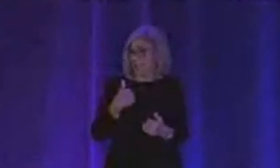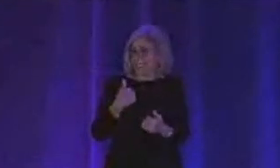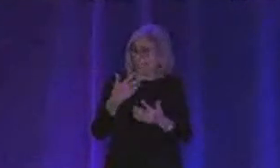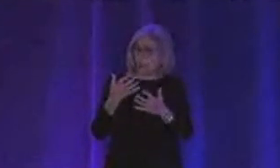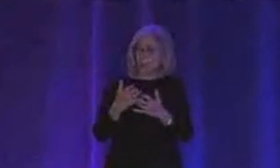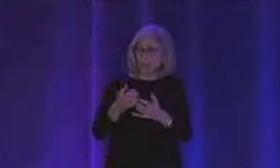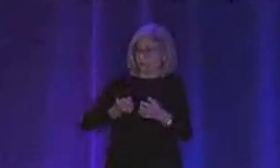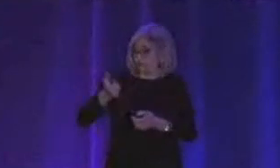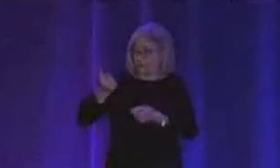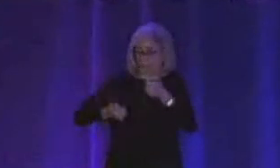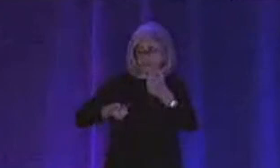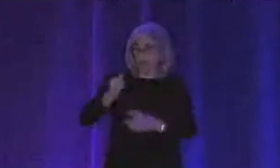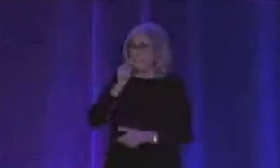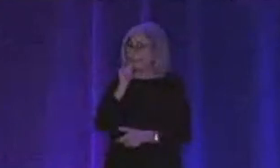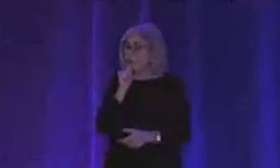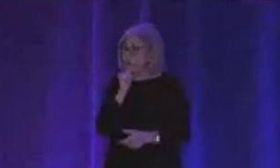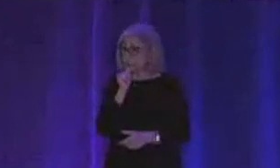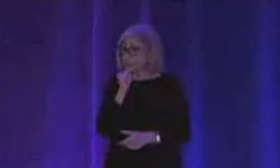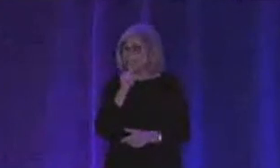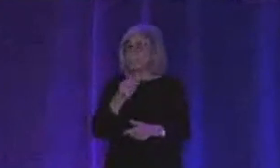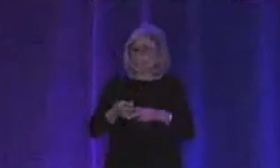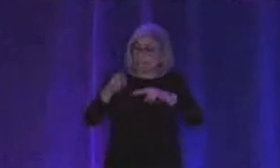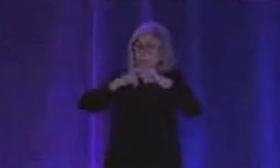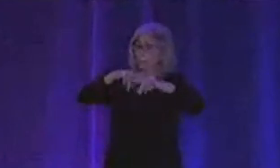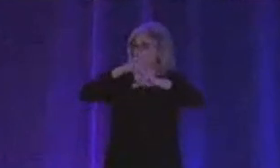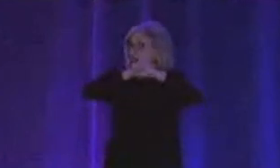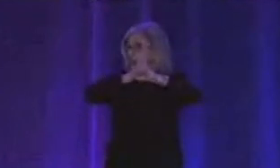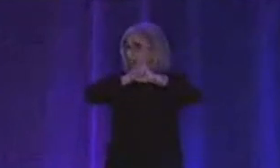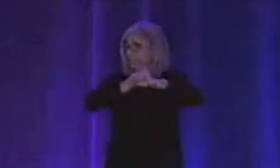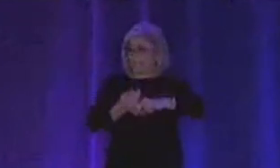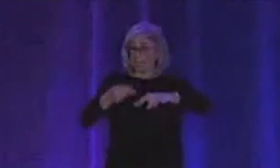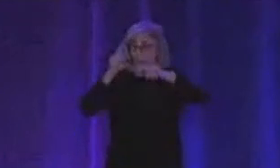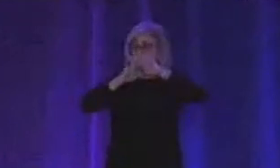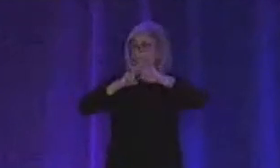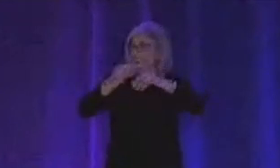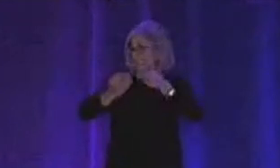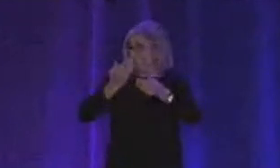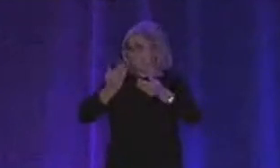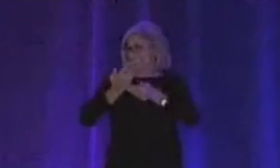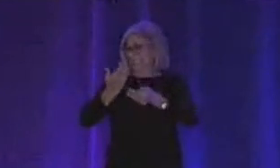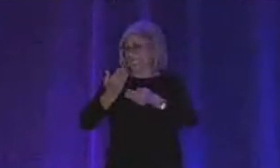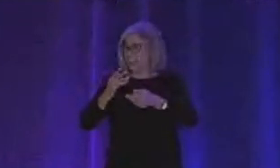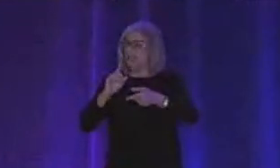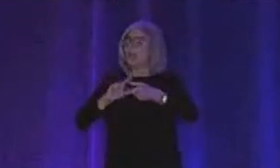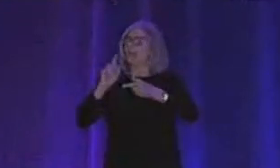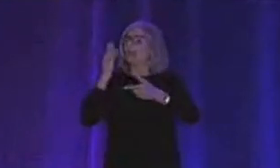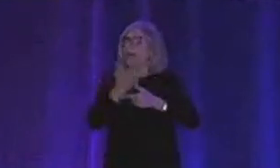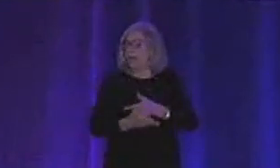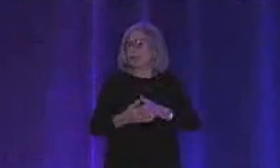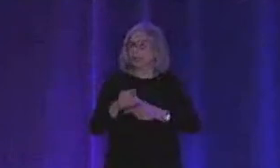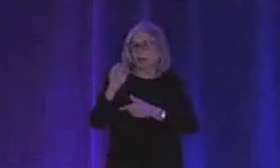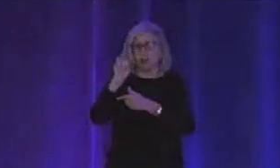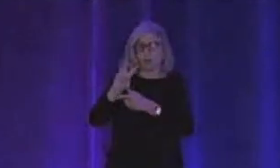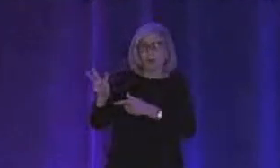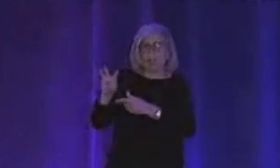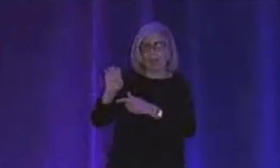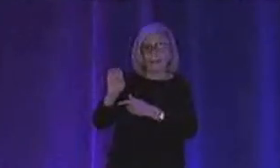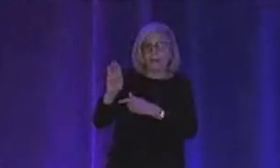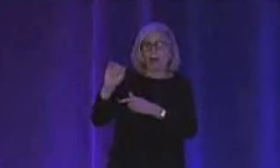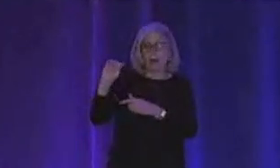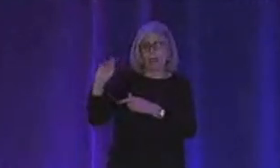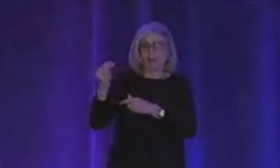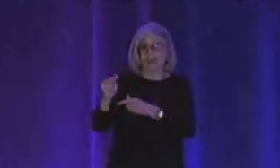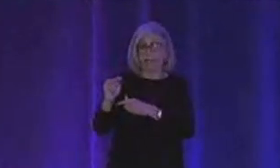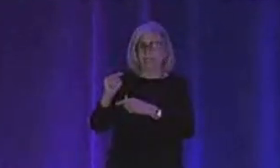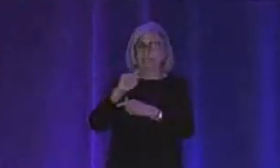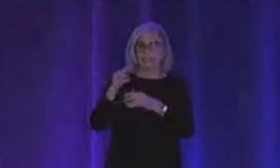want to get rid of passwords, increase security, and increase convenience, then WebAuthn